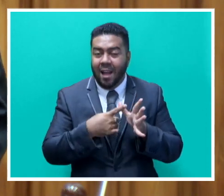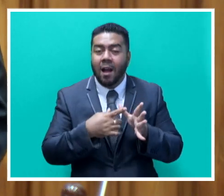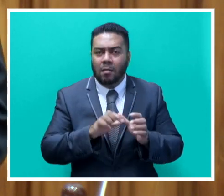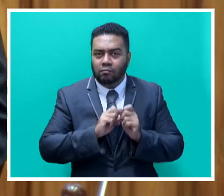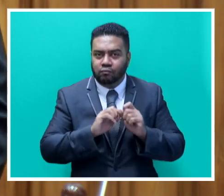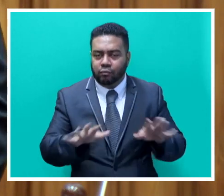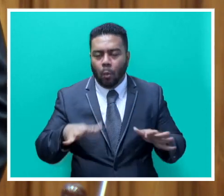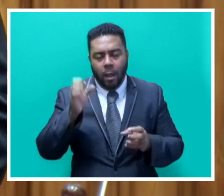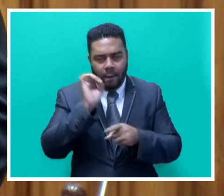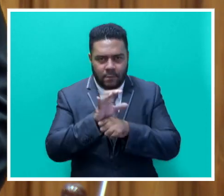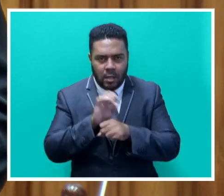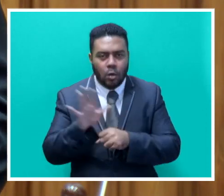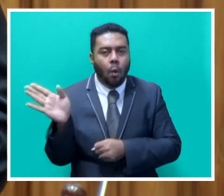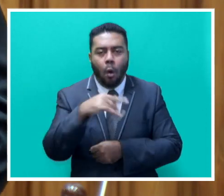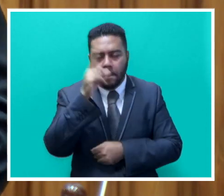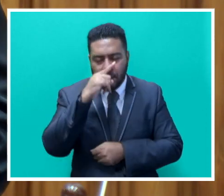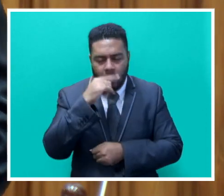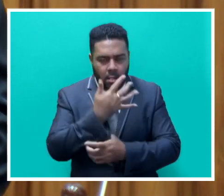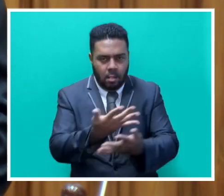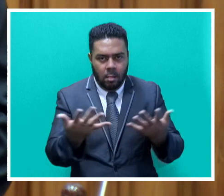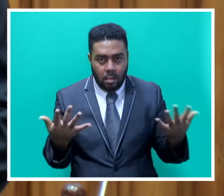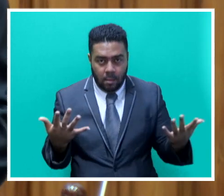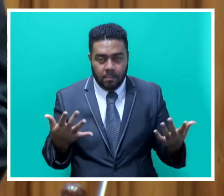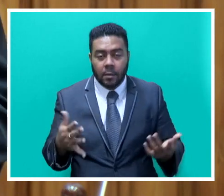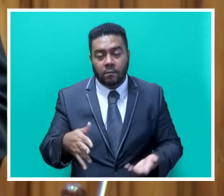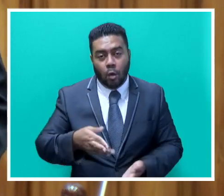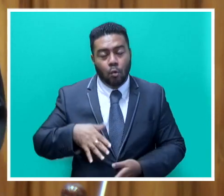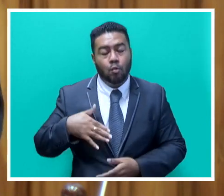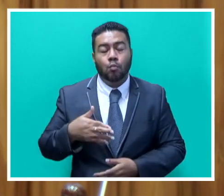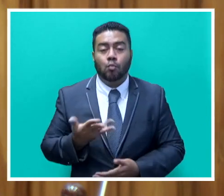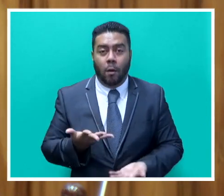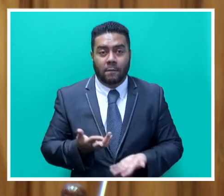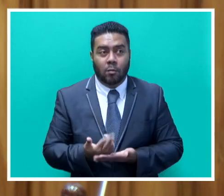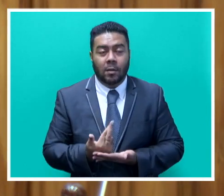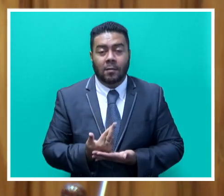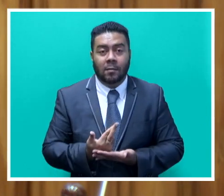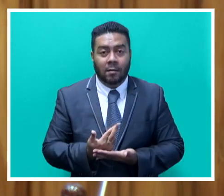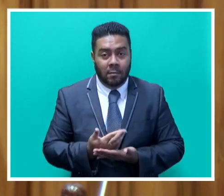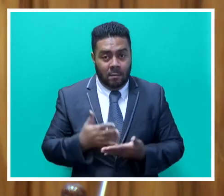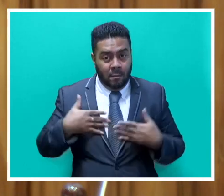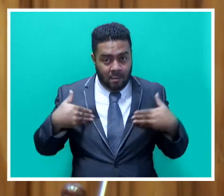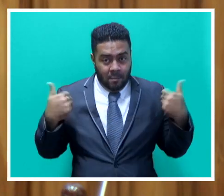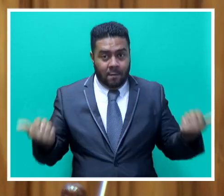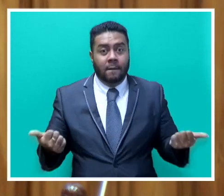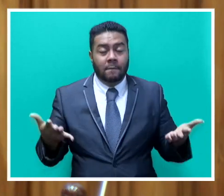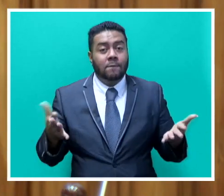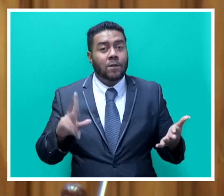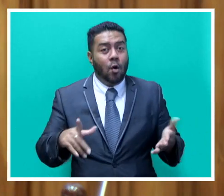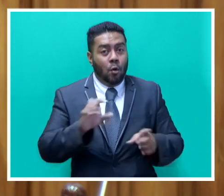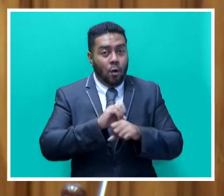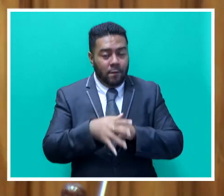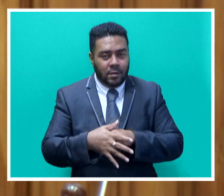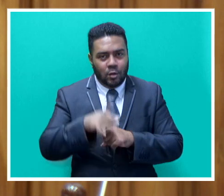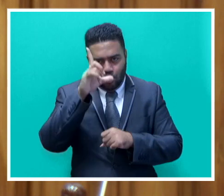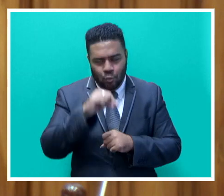all Fijians that have had recovered recently from COVID-19 or presumed COVID-19 are eligible for vaccination once